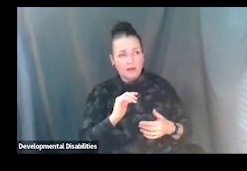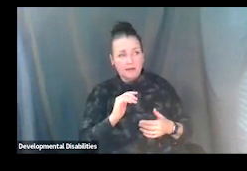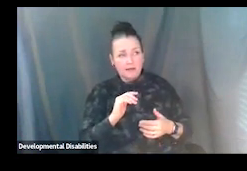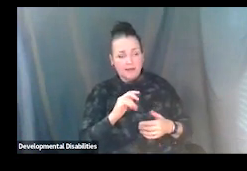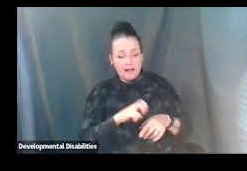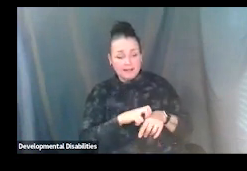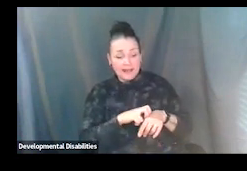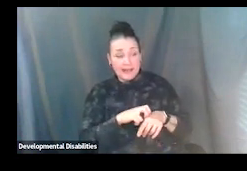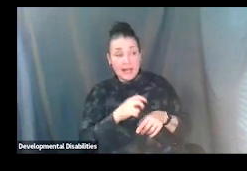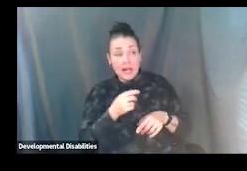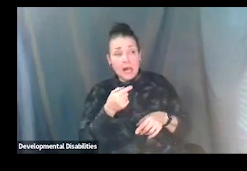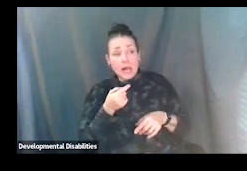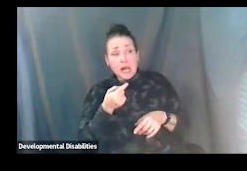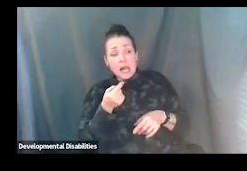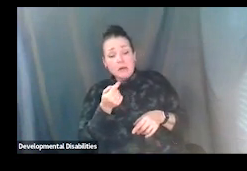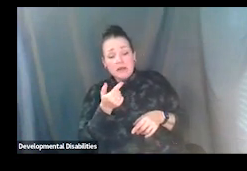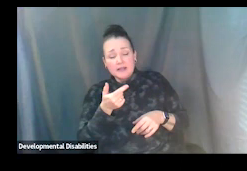particular moment?